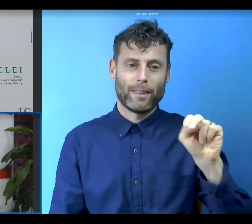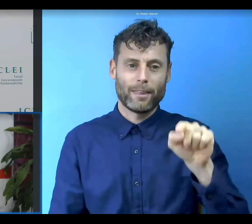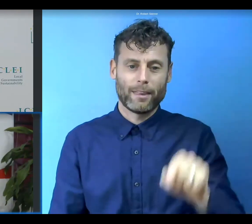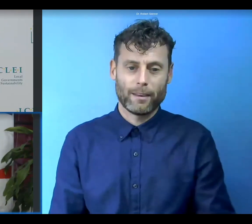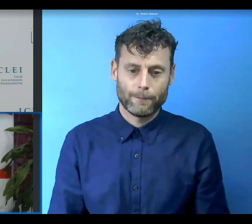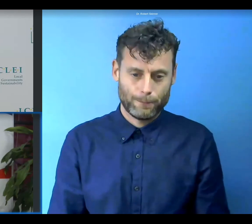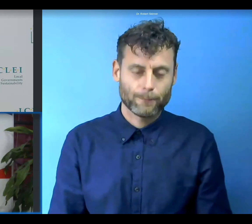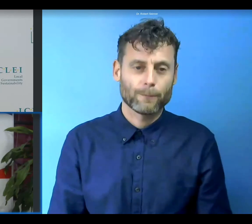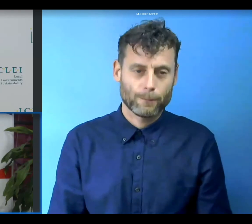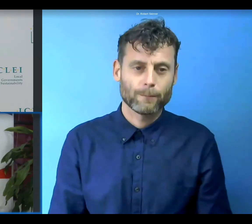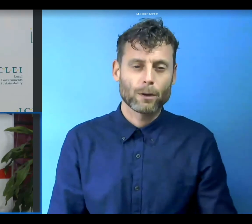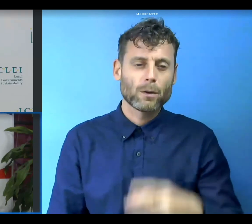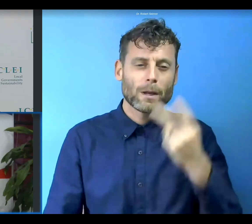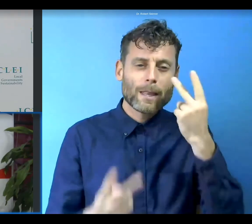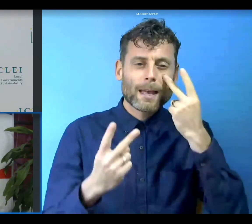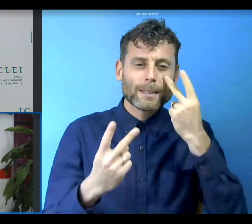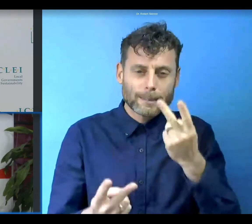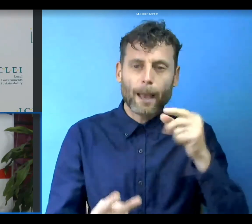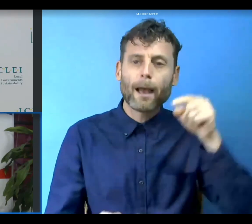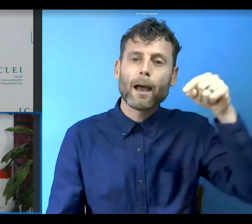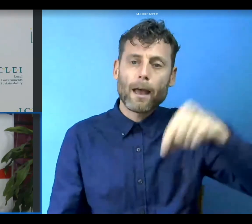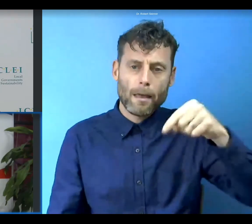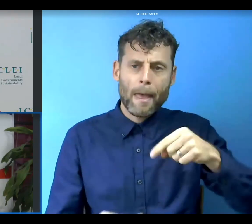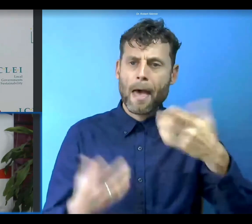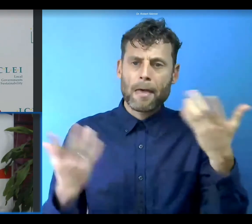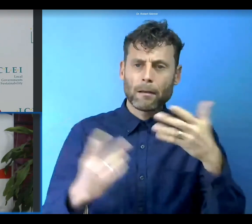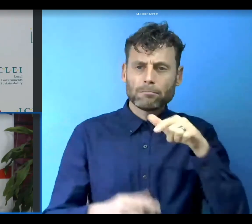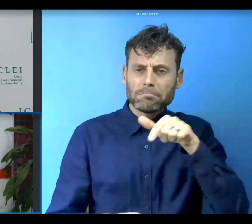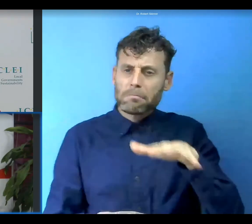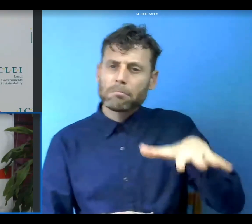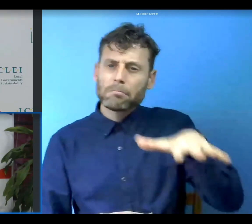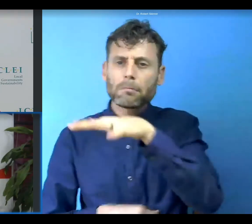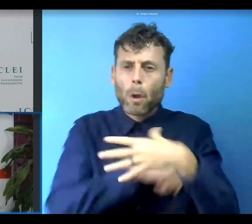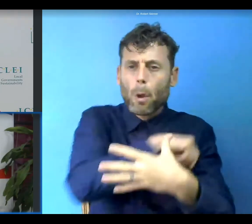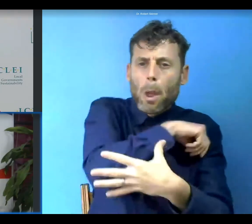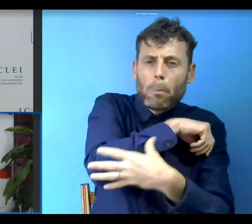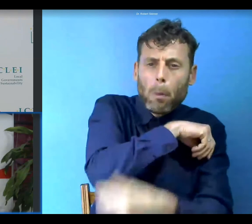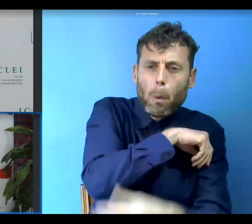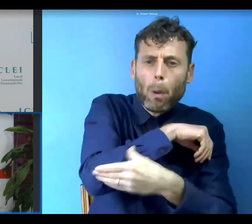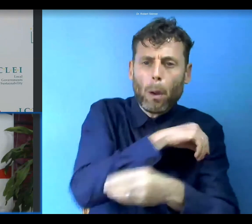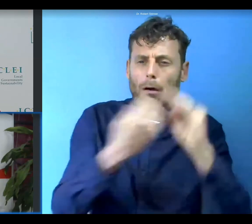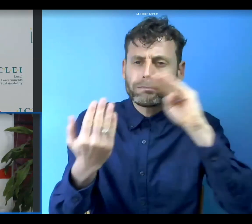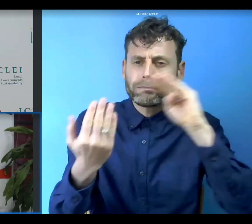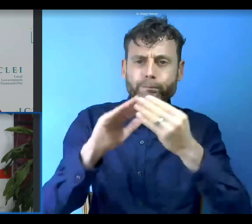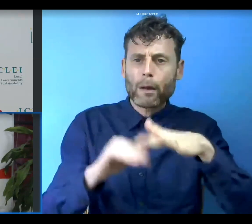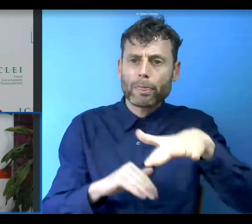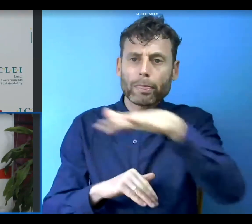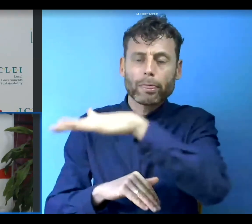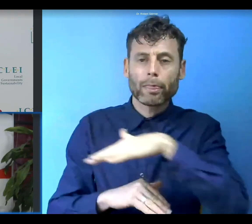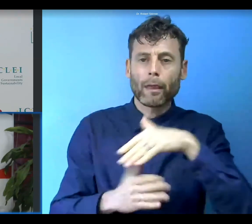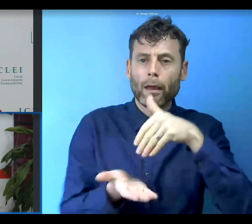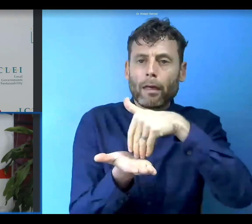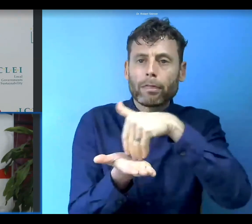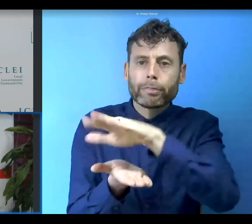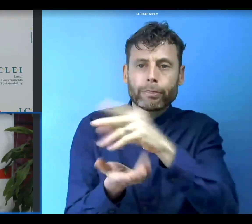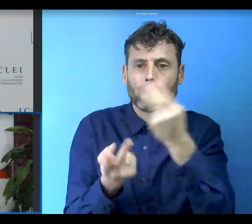regeneration, for example, of deprived neighborhoods through cultural heritage, on how cities